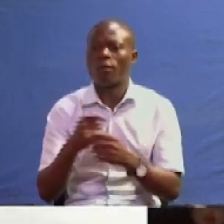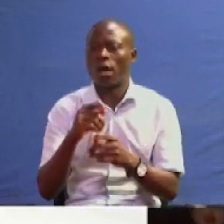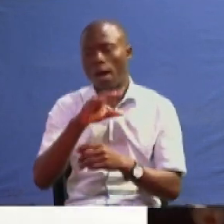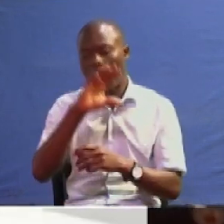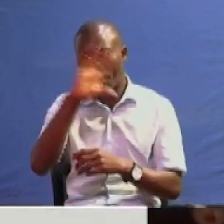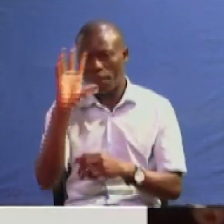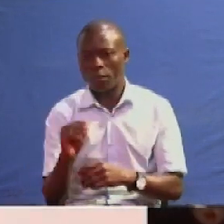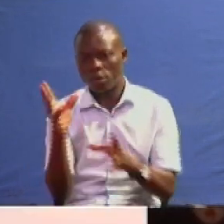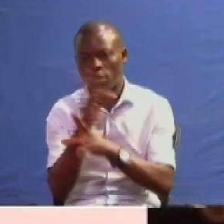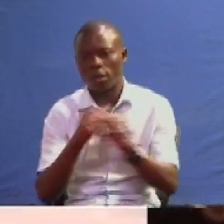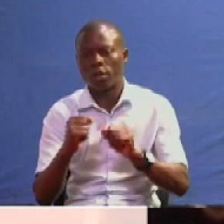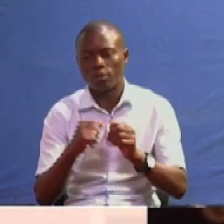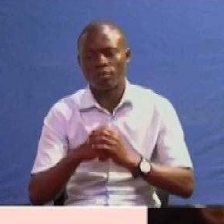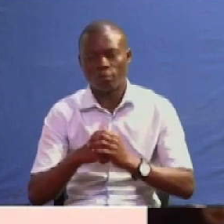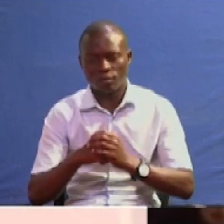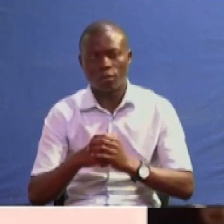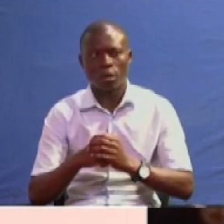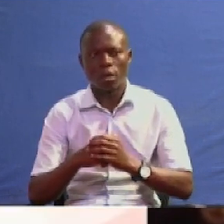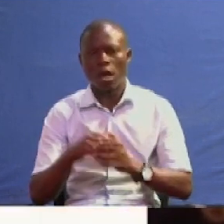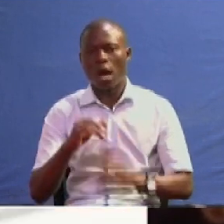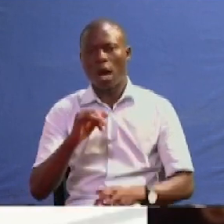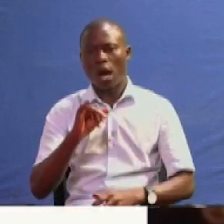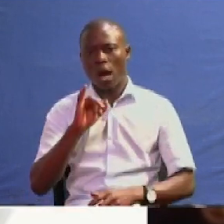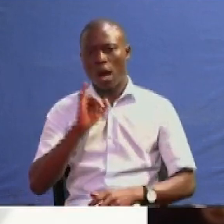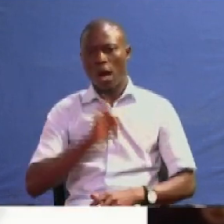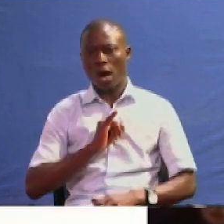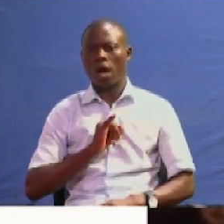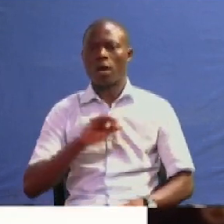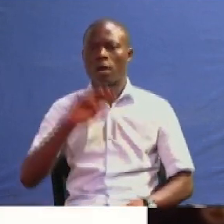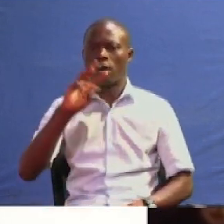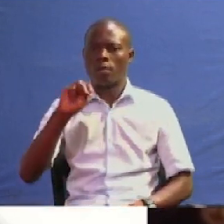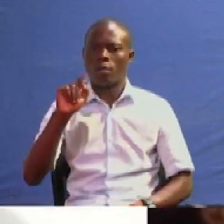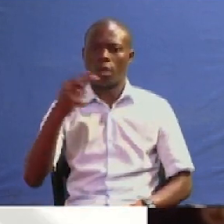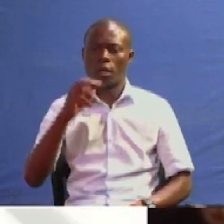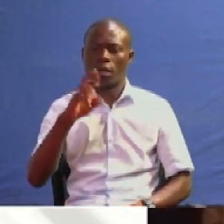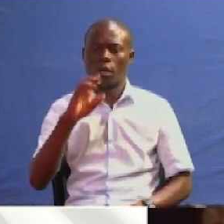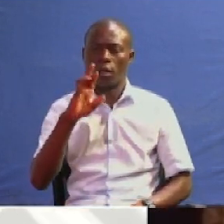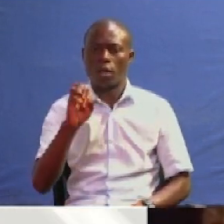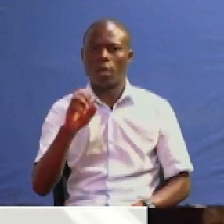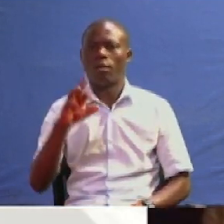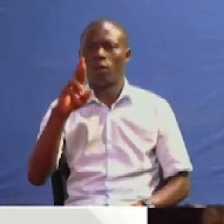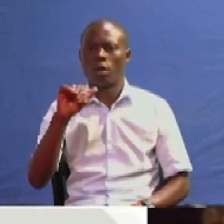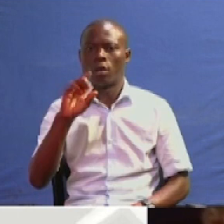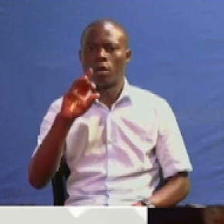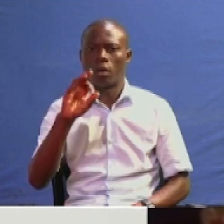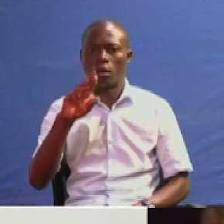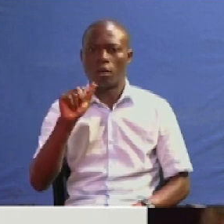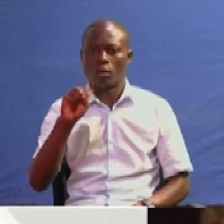South Africa. I, Matamera Cyril